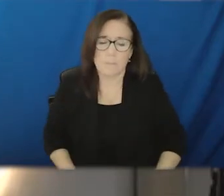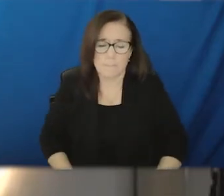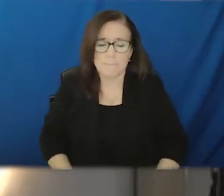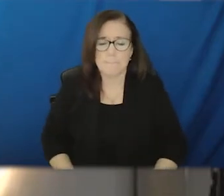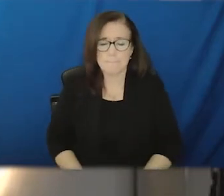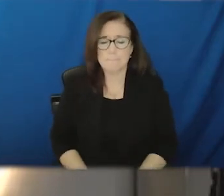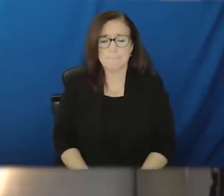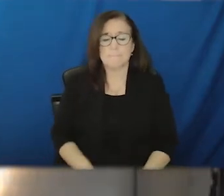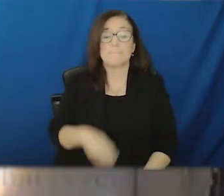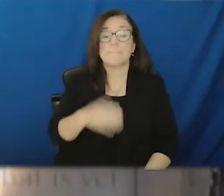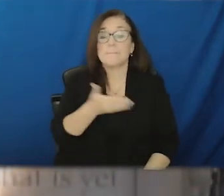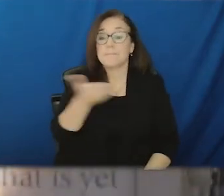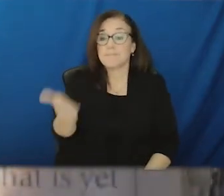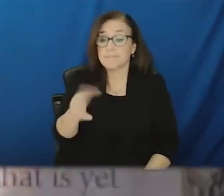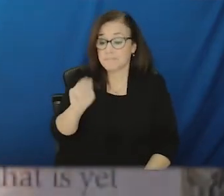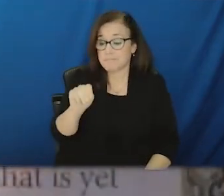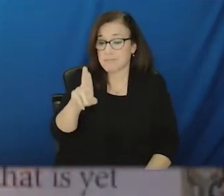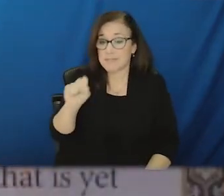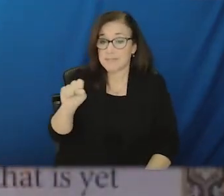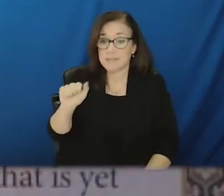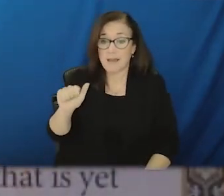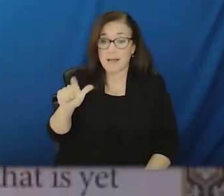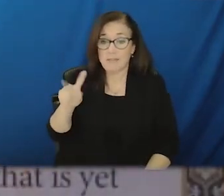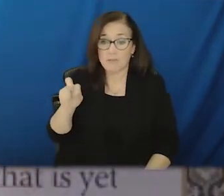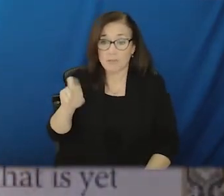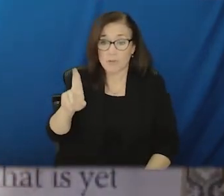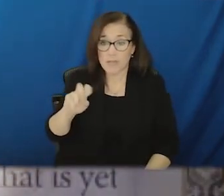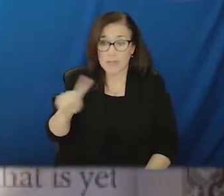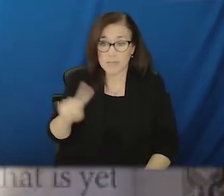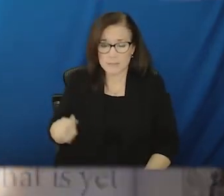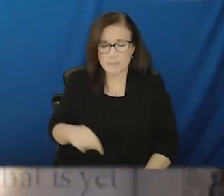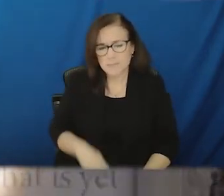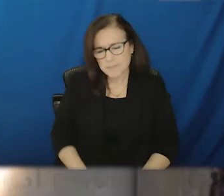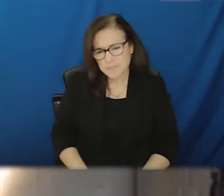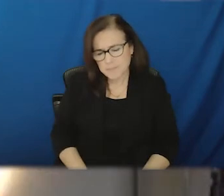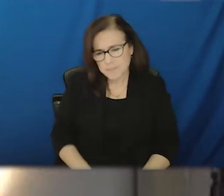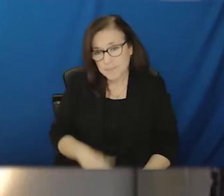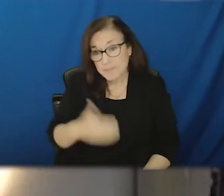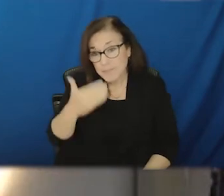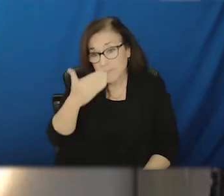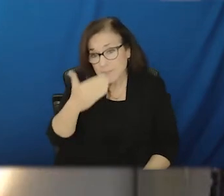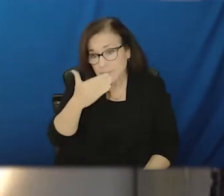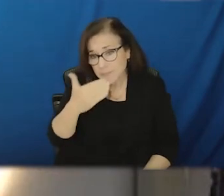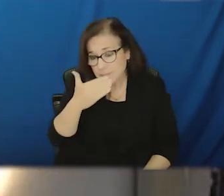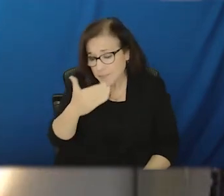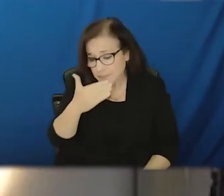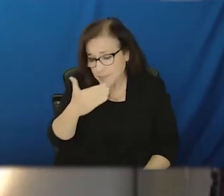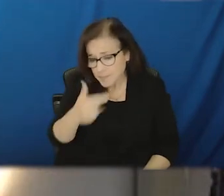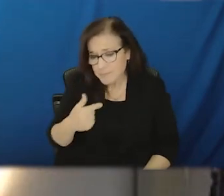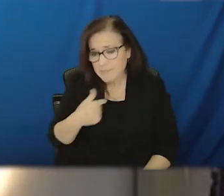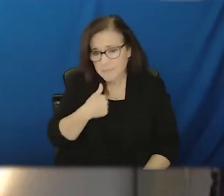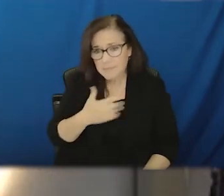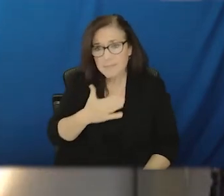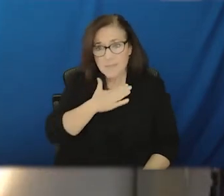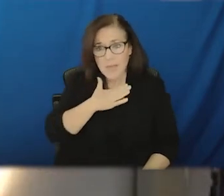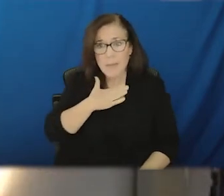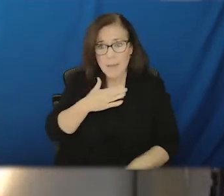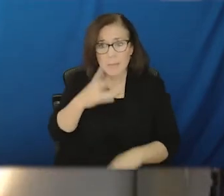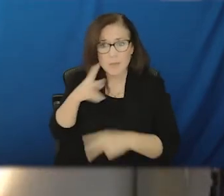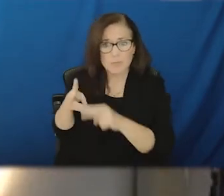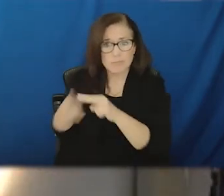Thank you. Ms. Alvarez. Yes, thank you. I'm very happy where we'll end our relationship with Maxim as